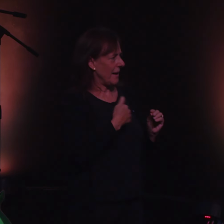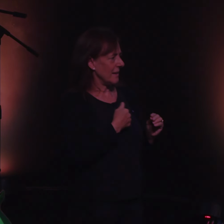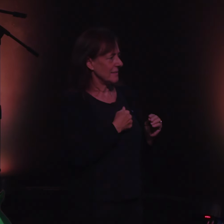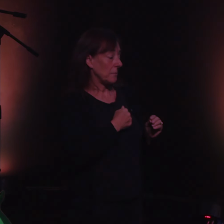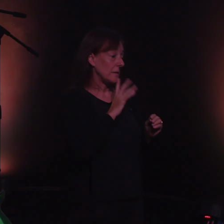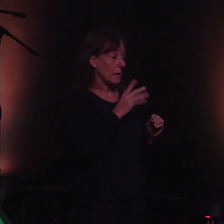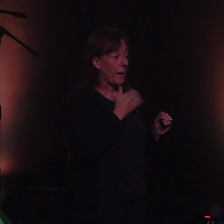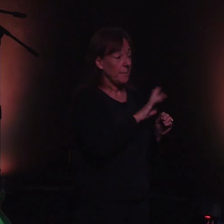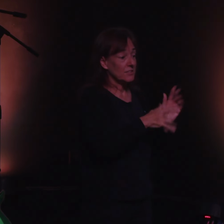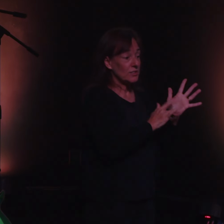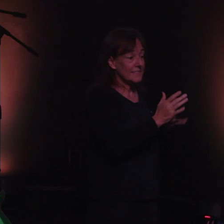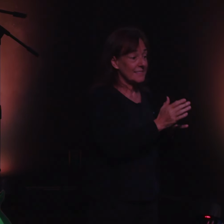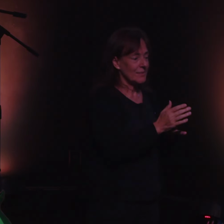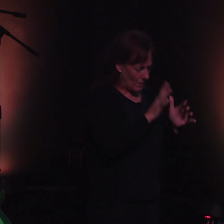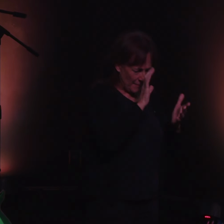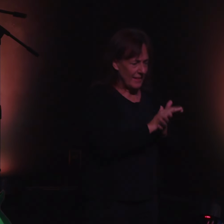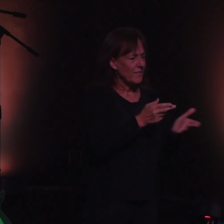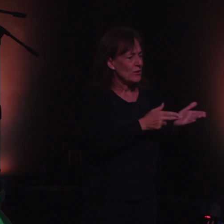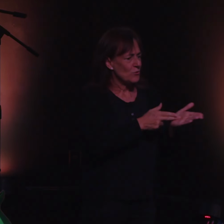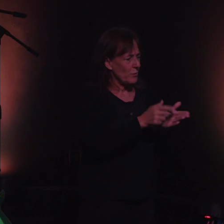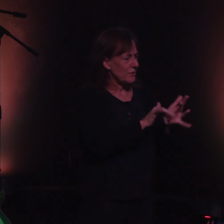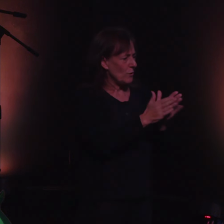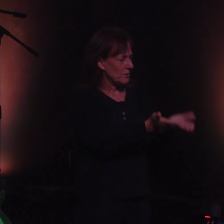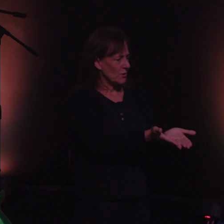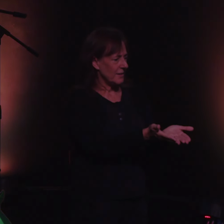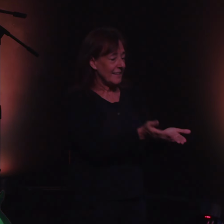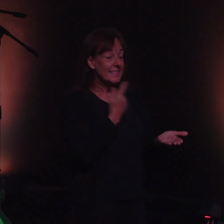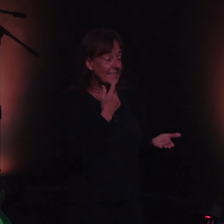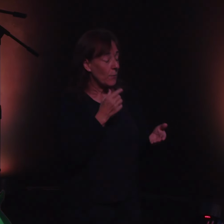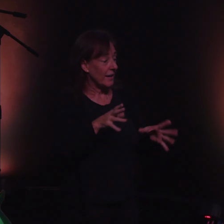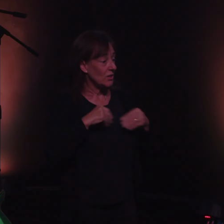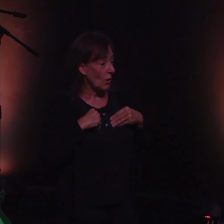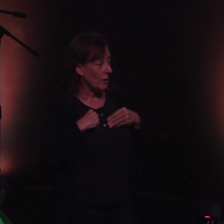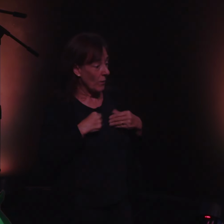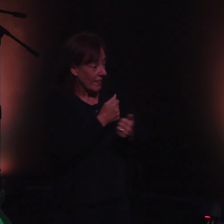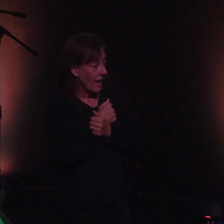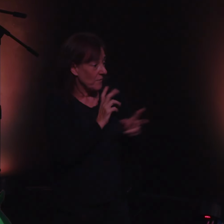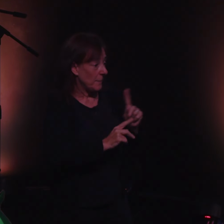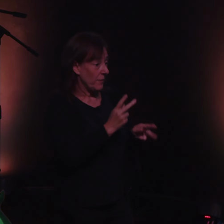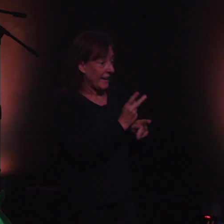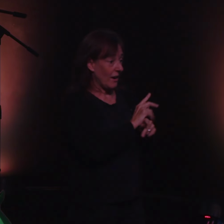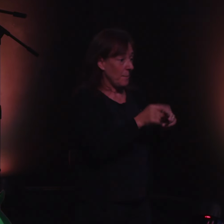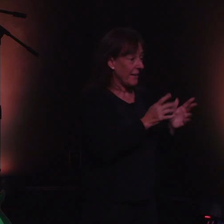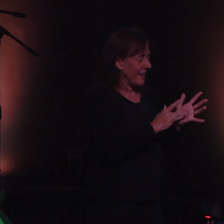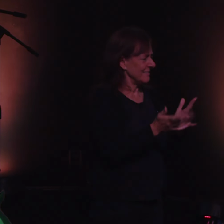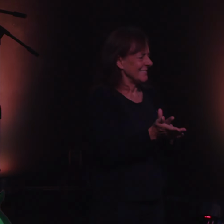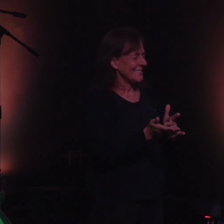I didn't say we condone anything. We believe in the truth of Scripture. Did I say we condone it because we love people, we care about them?